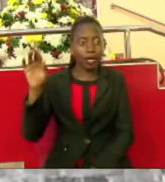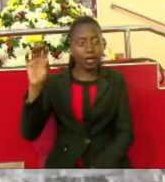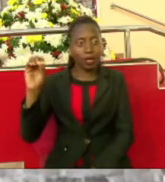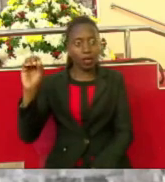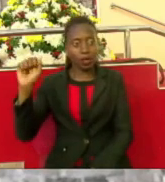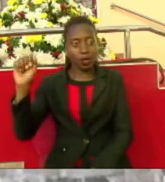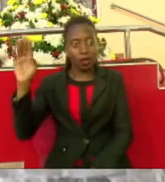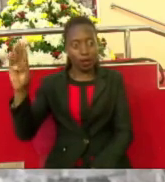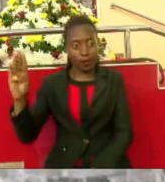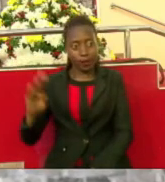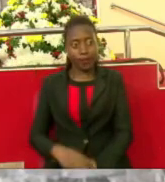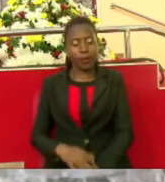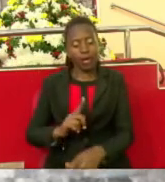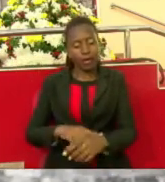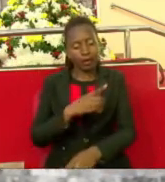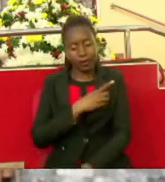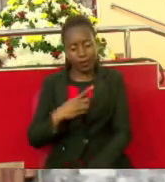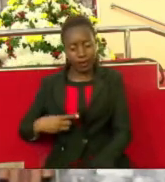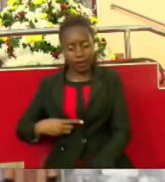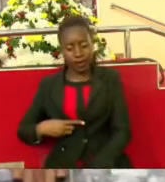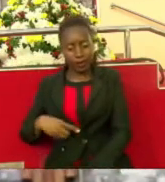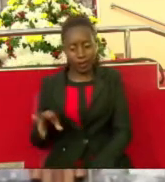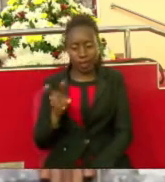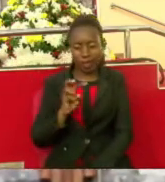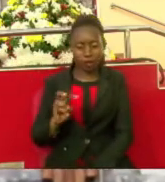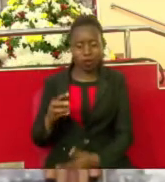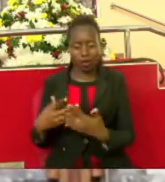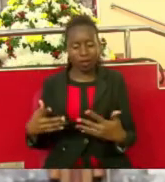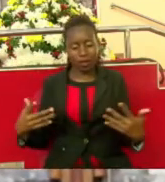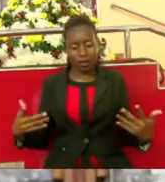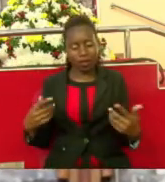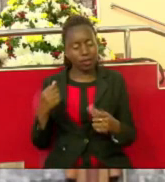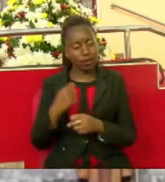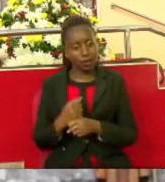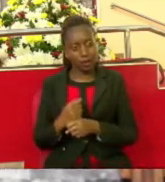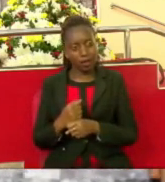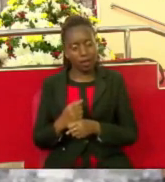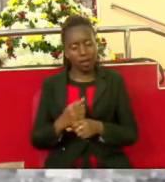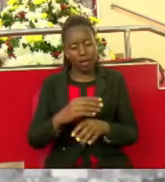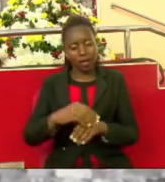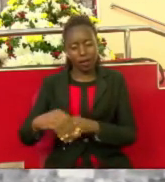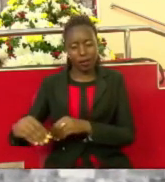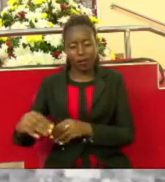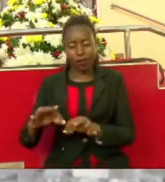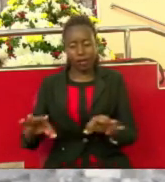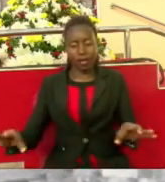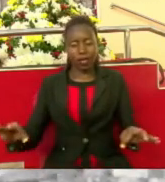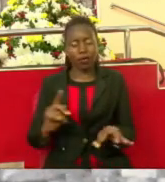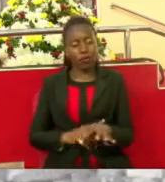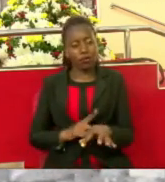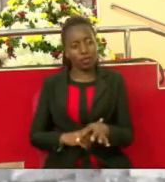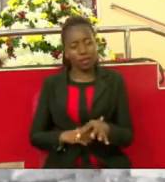rebellion, wakati badala ya Daudi kuangalia mambo ambayo amefanya ya uasi, he mourned for a long time until the soldiers wondered, did they do the wrong